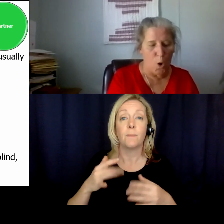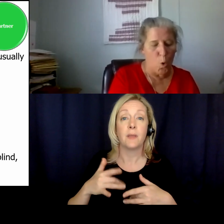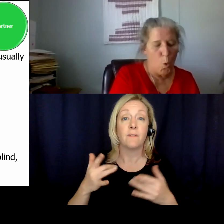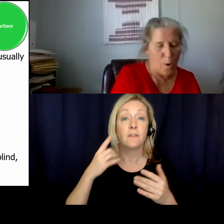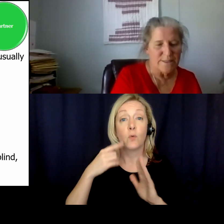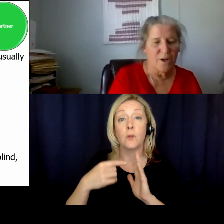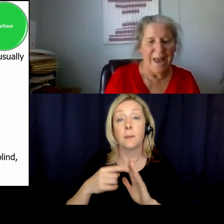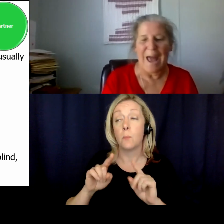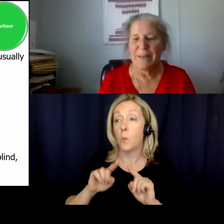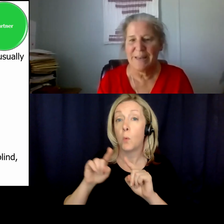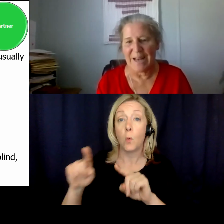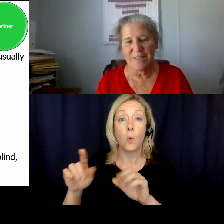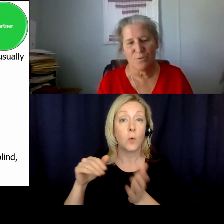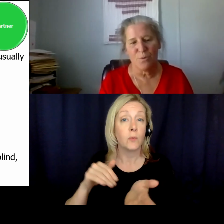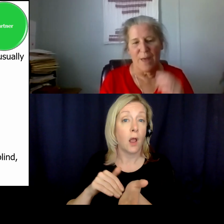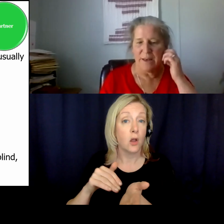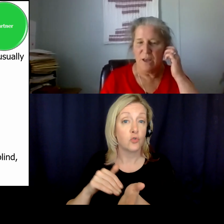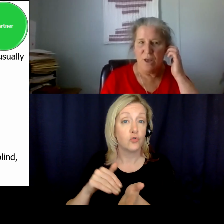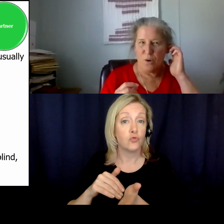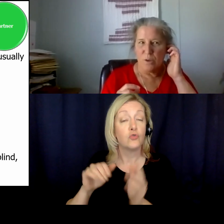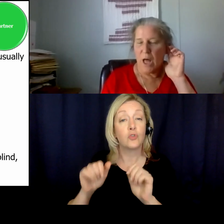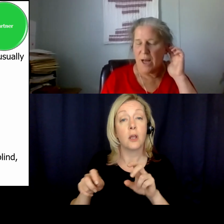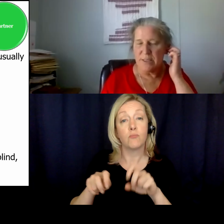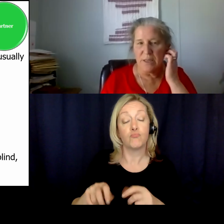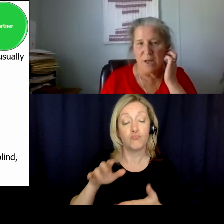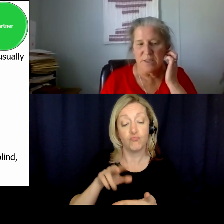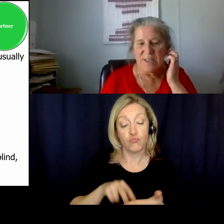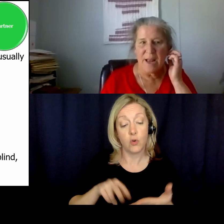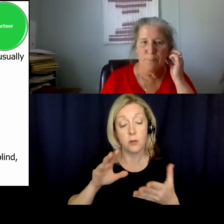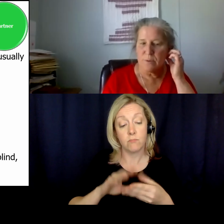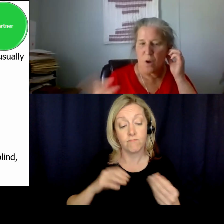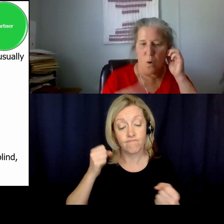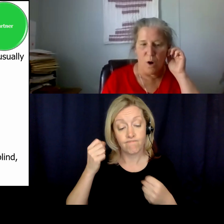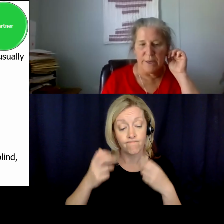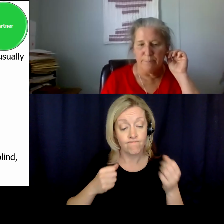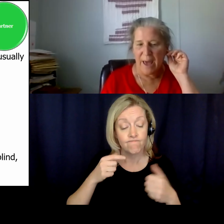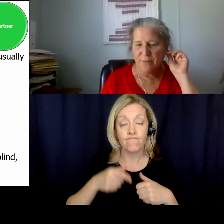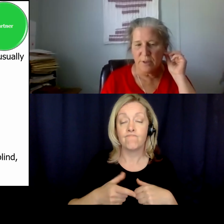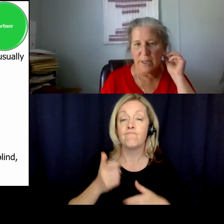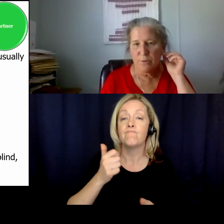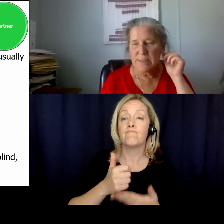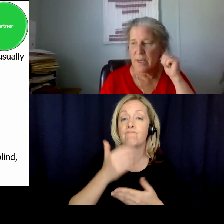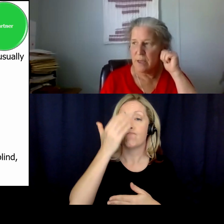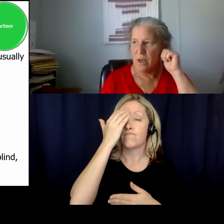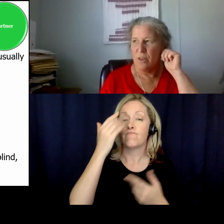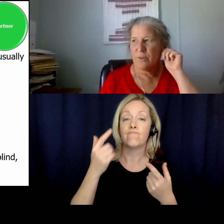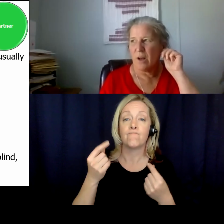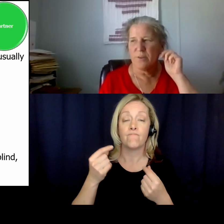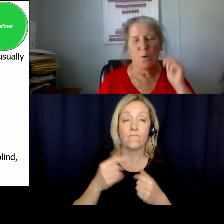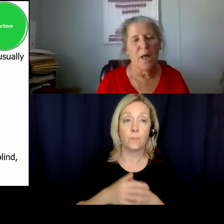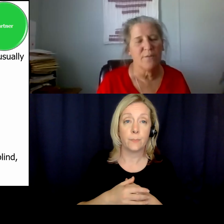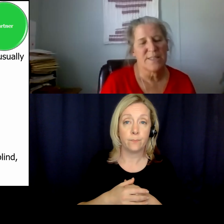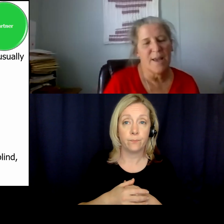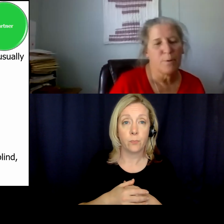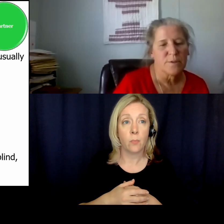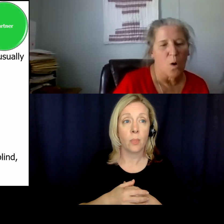will know what's going to happen next through that. There are lots and lots of examples on paths to literacy. There's also